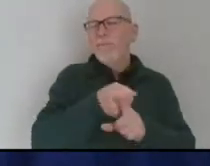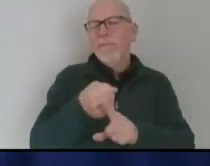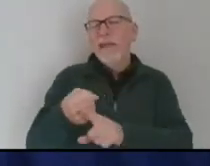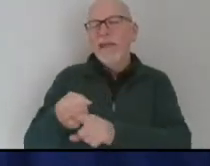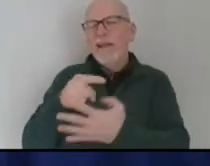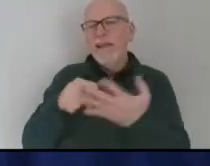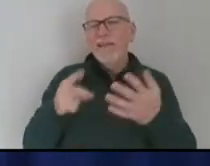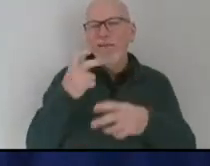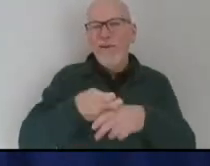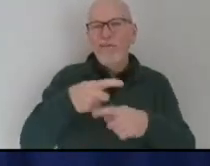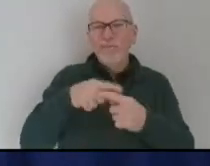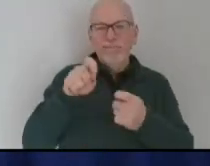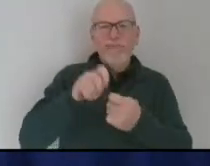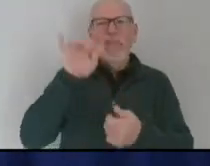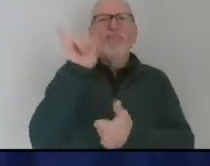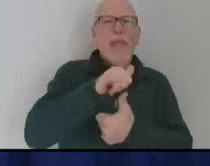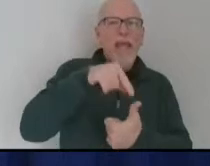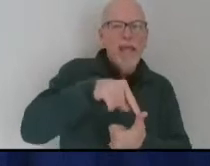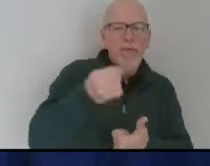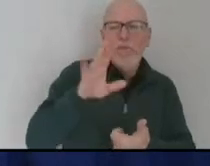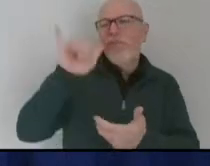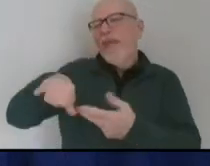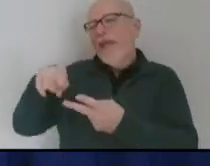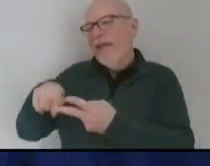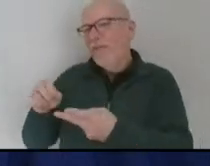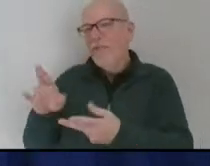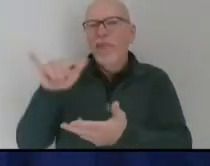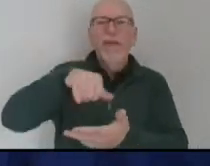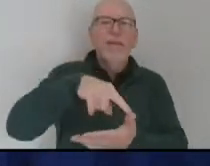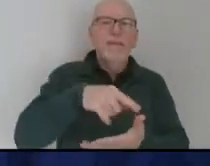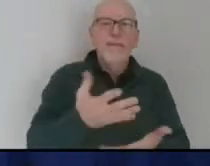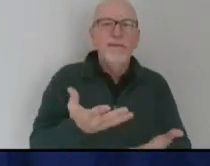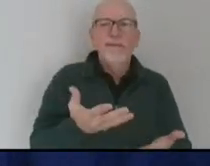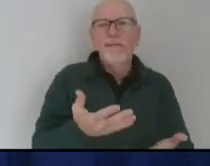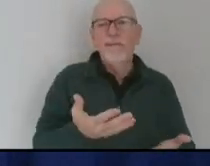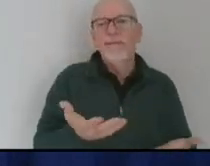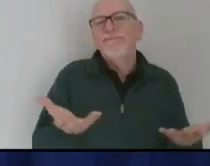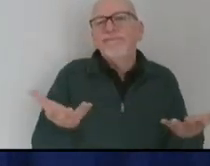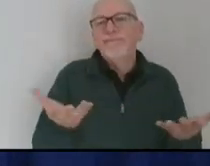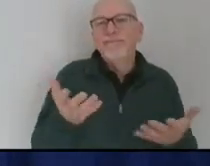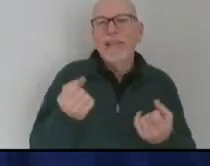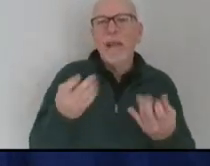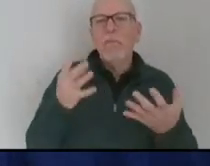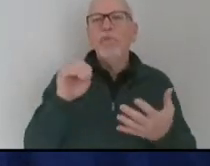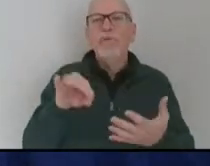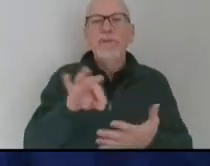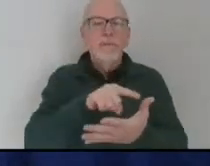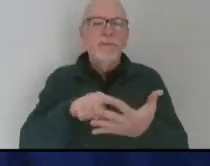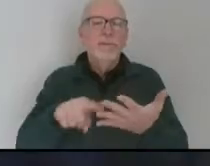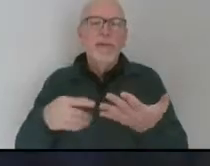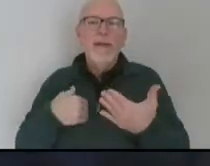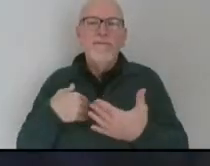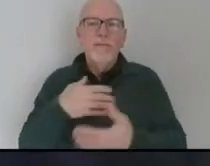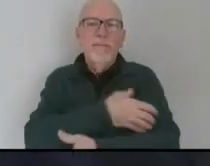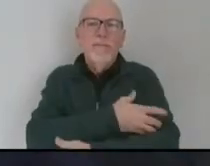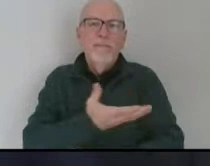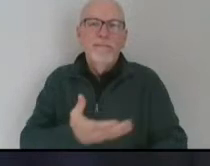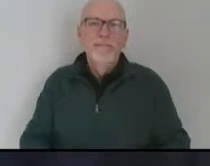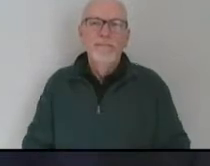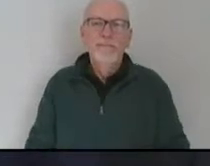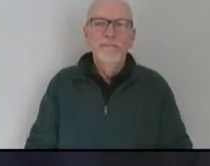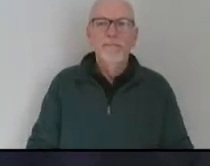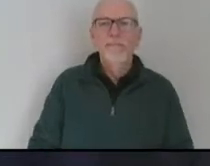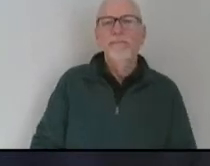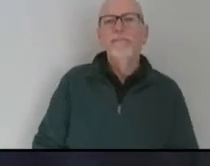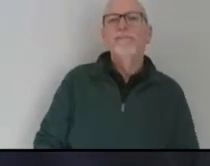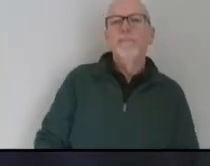to really tease out which one factor is contributing and to what percentage. Lindsay? Yeah, so